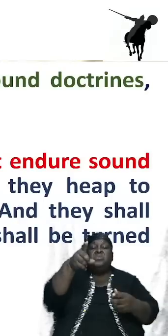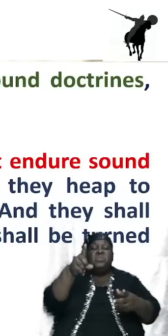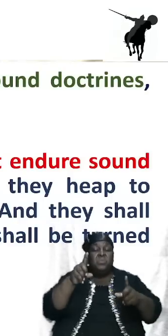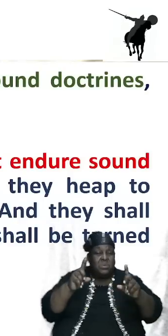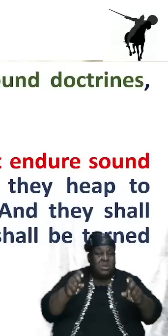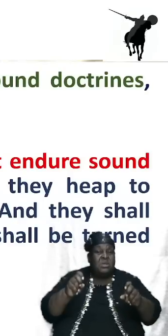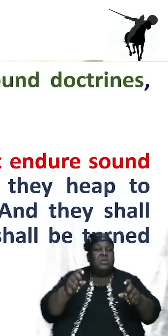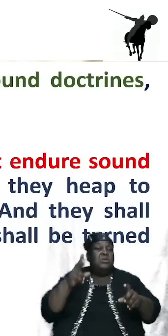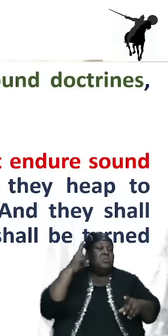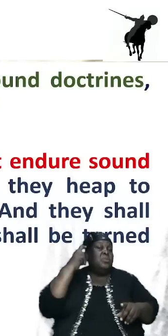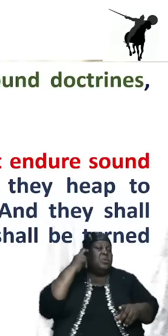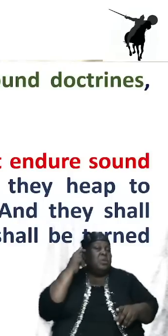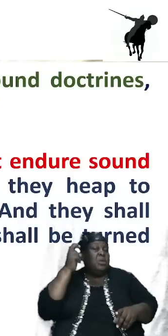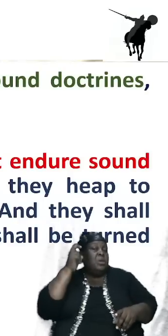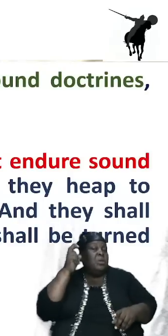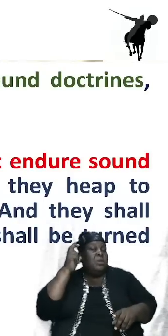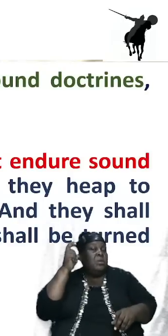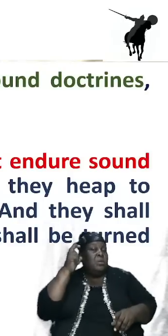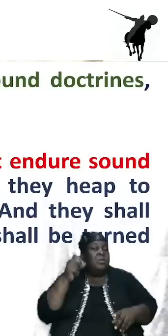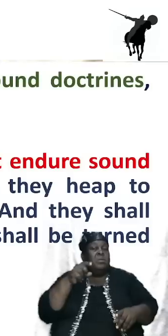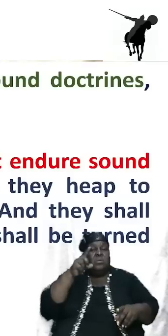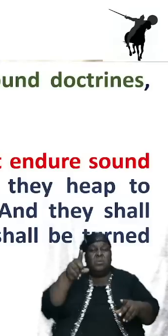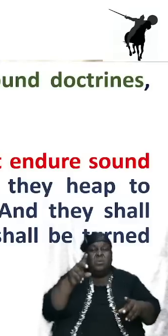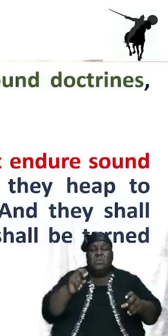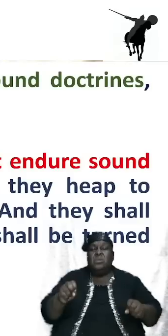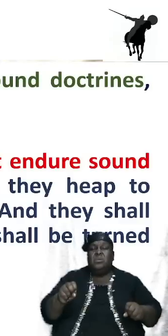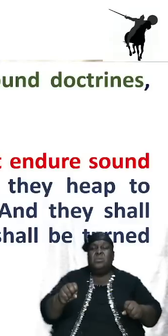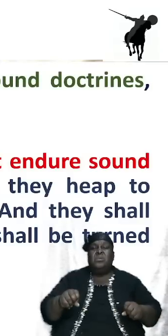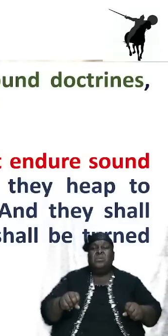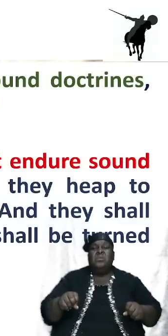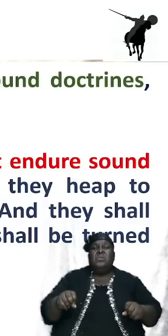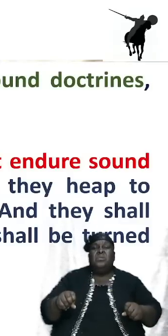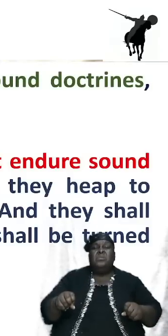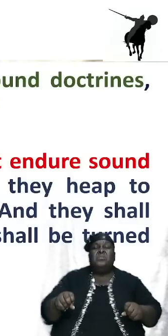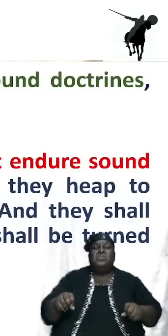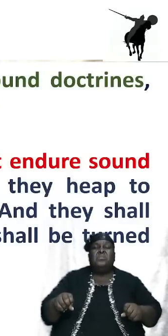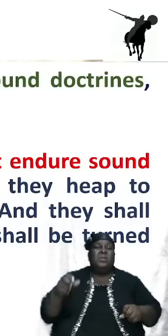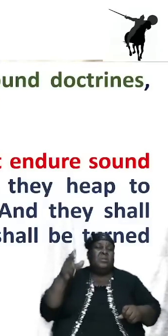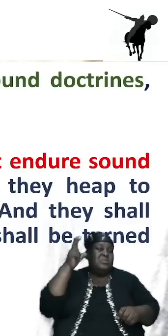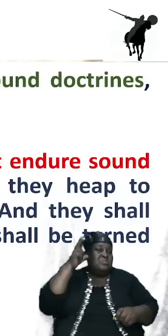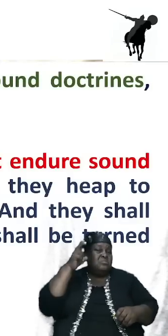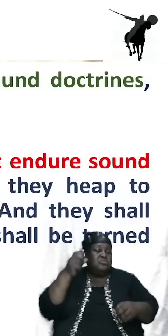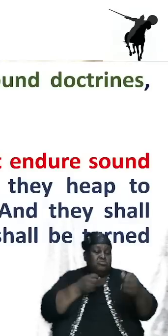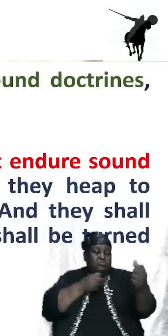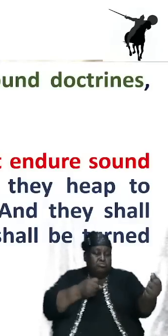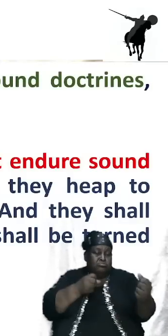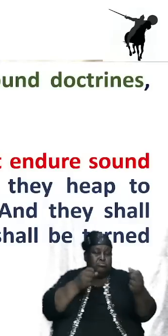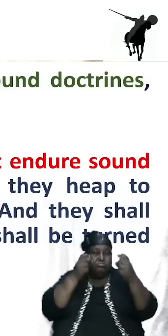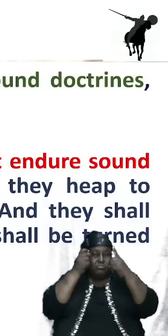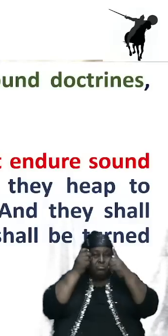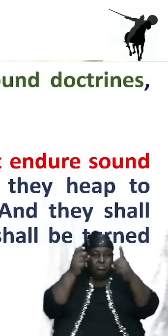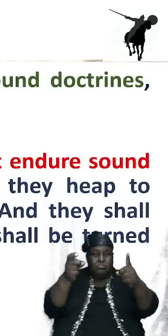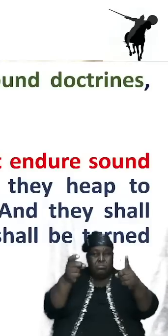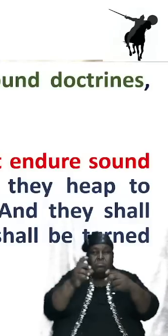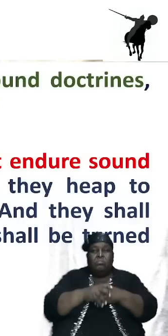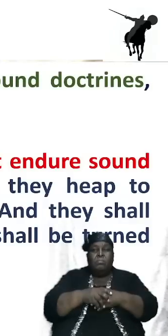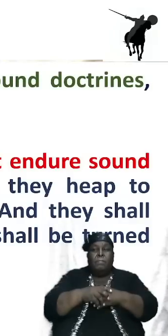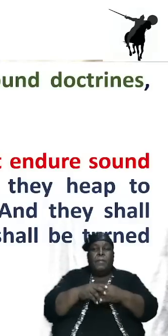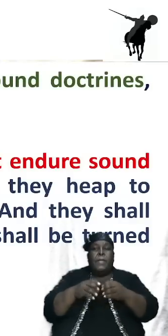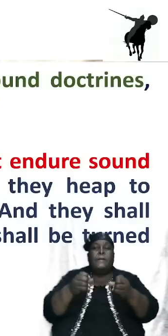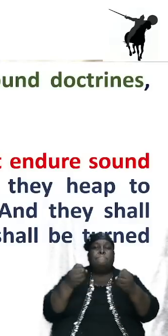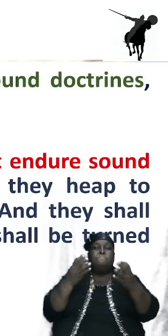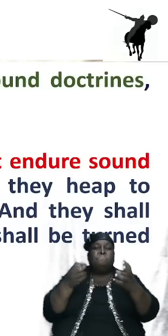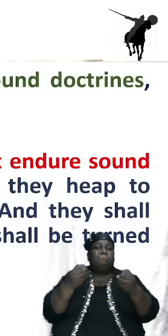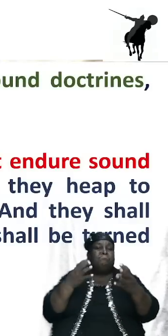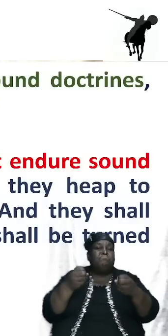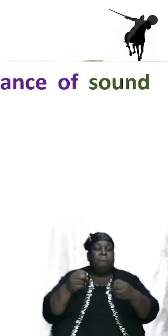And what you need to hear is that you need to adhere to sound doctrine. And there are many other passages that